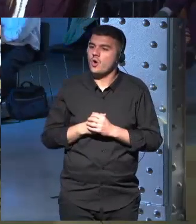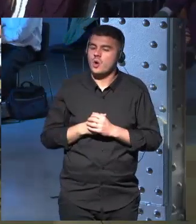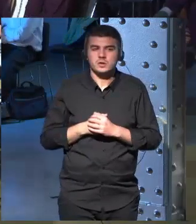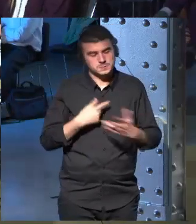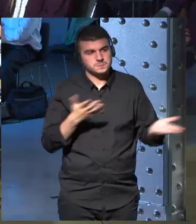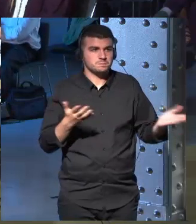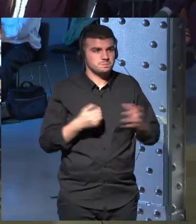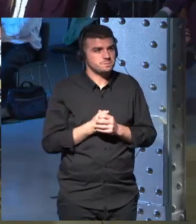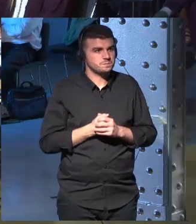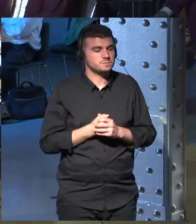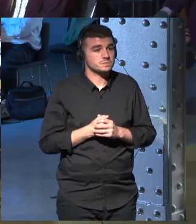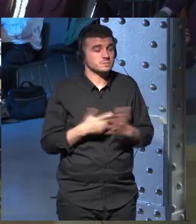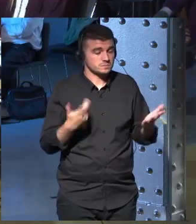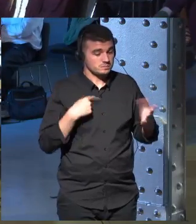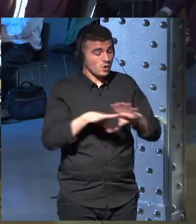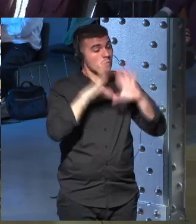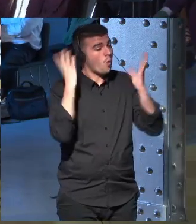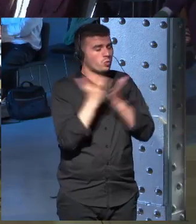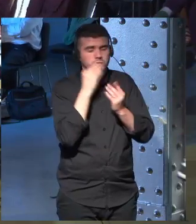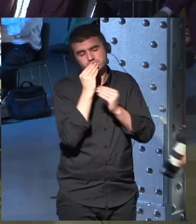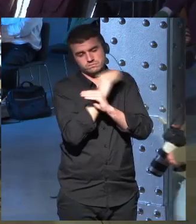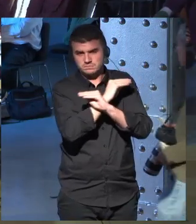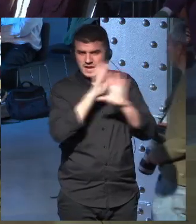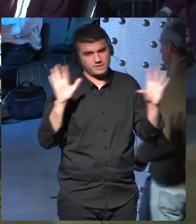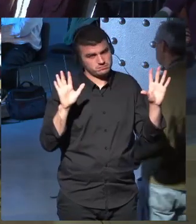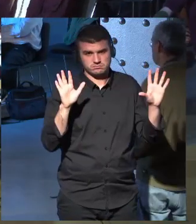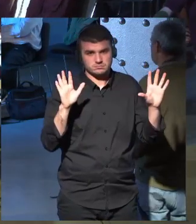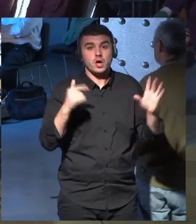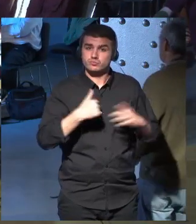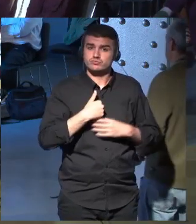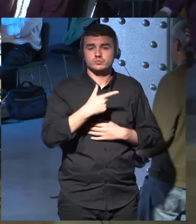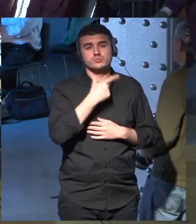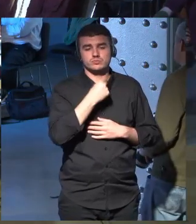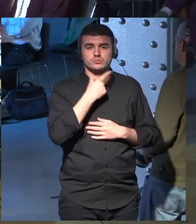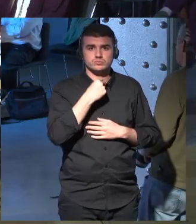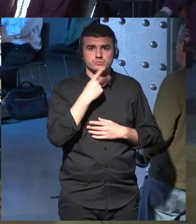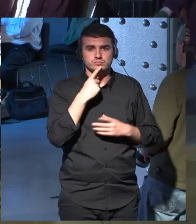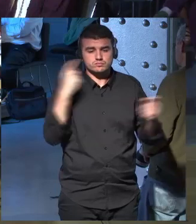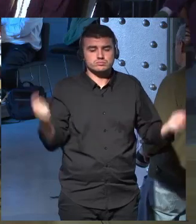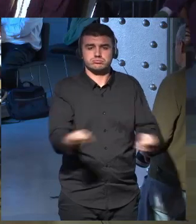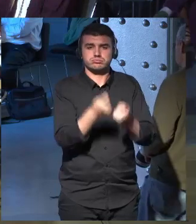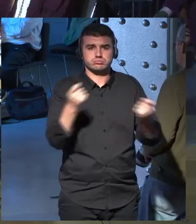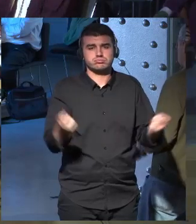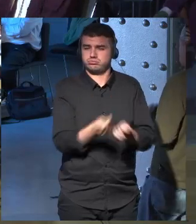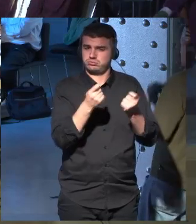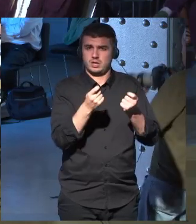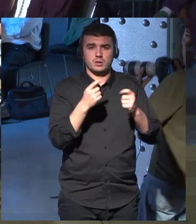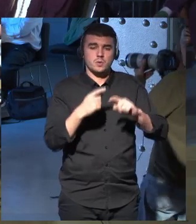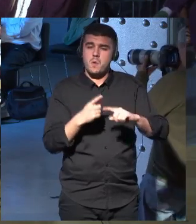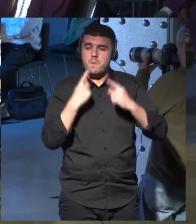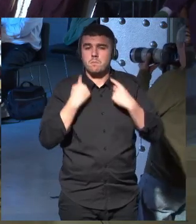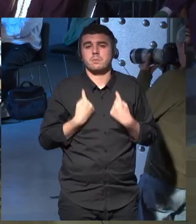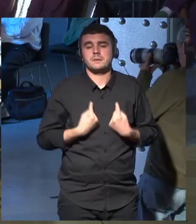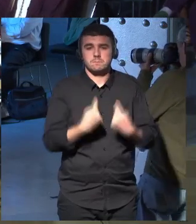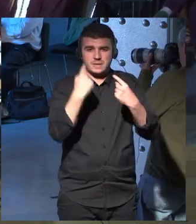In an ideal world, I would have liked to publish the first of the novels you mentioned, The Childhood of